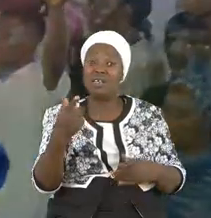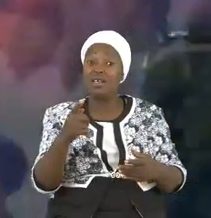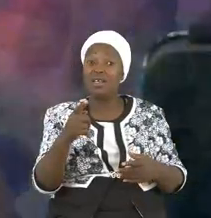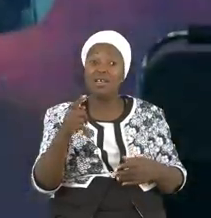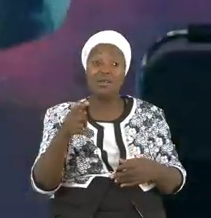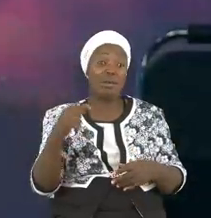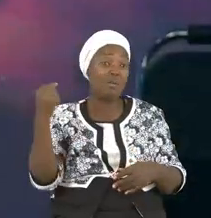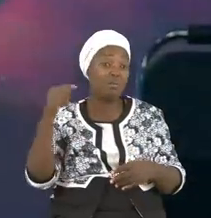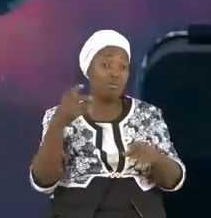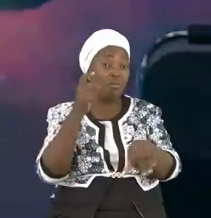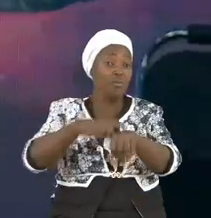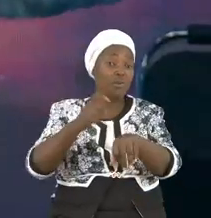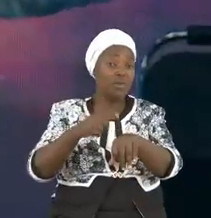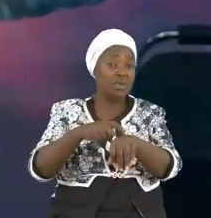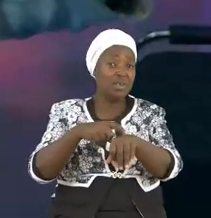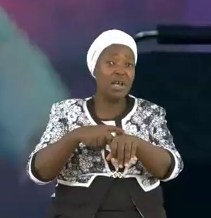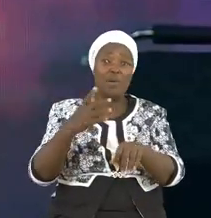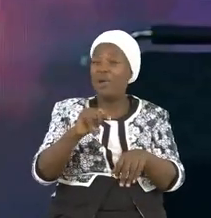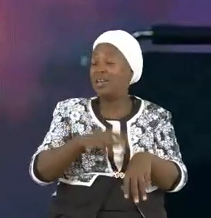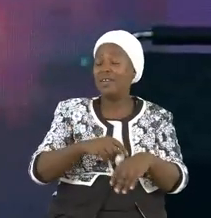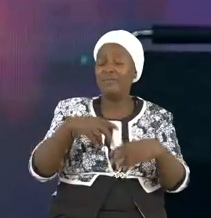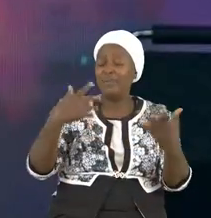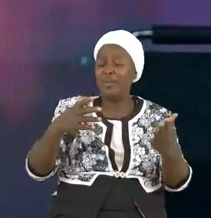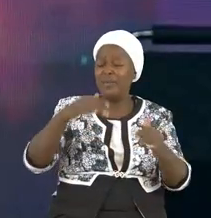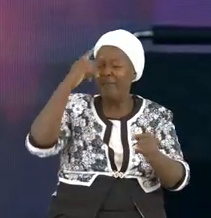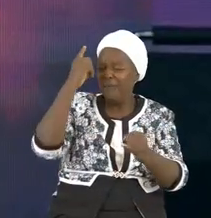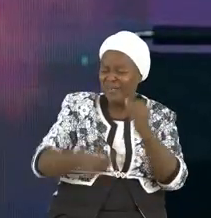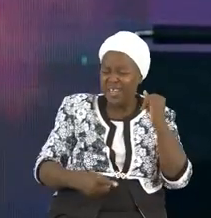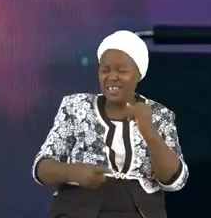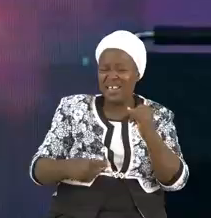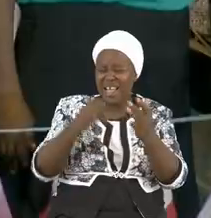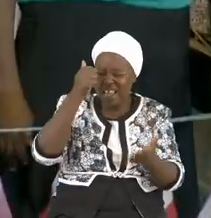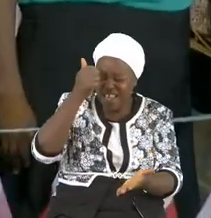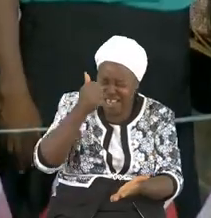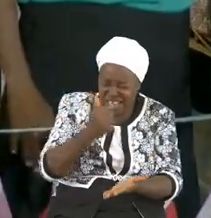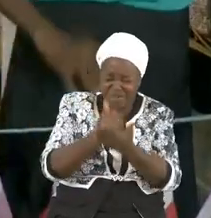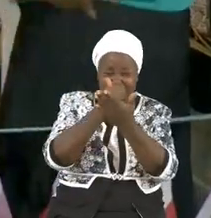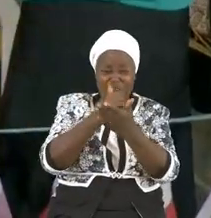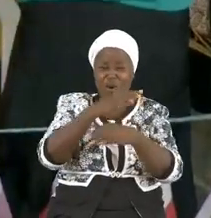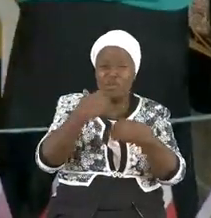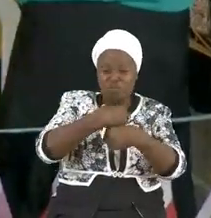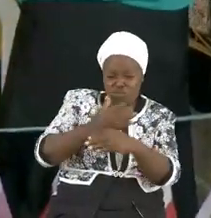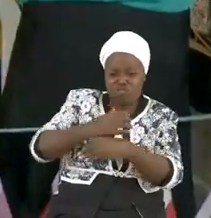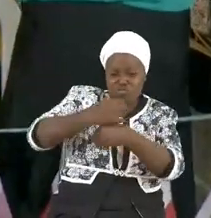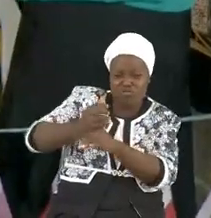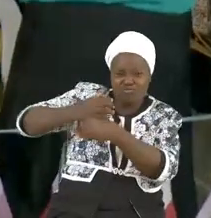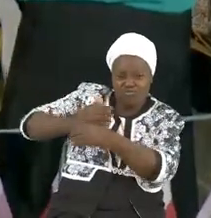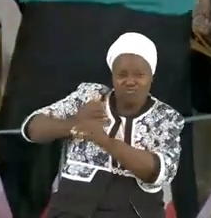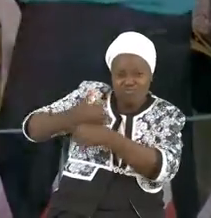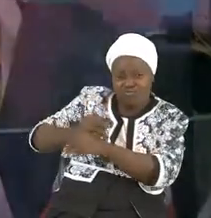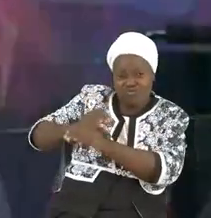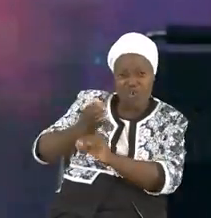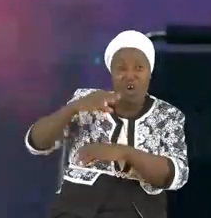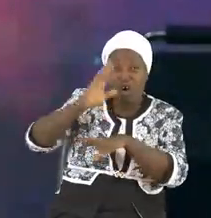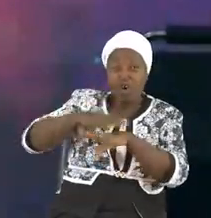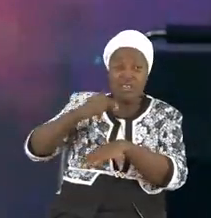crack, crack, crack, everything subsided. Everything was all right. And then that was the night,